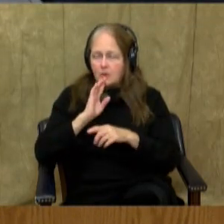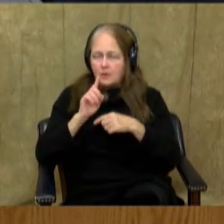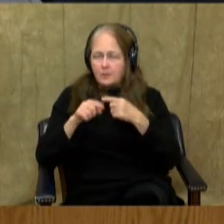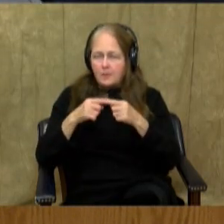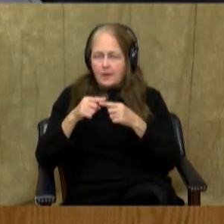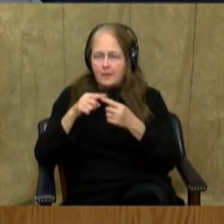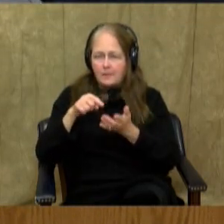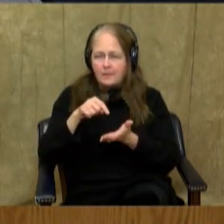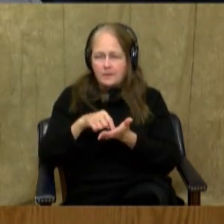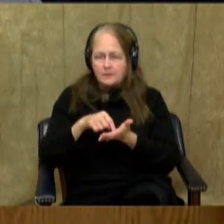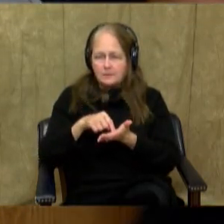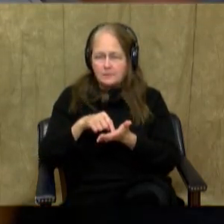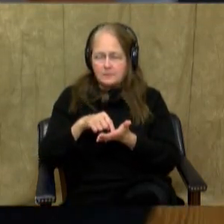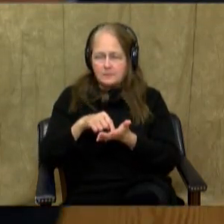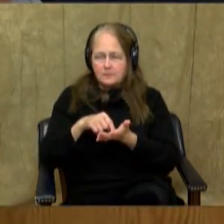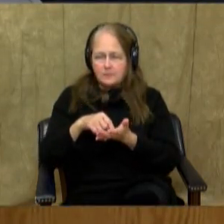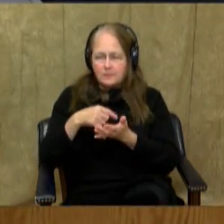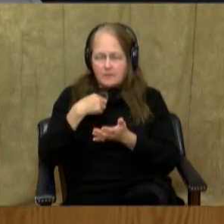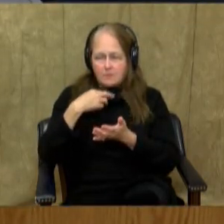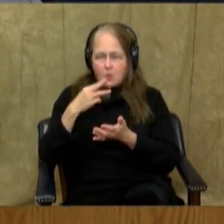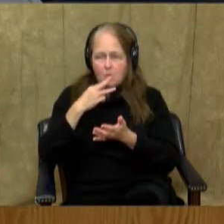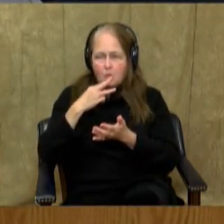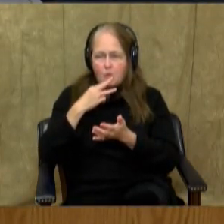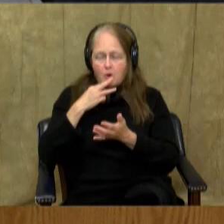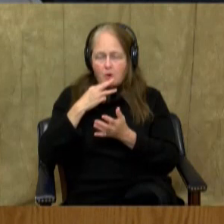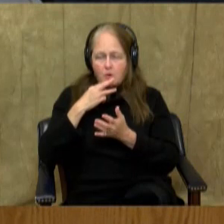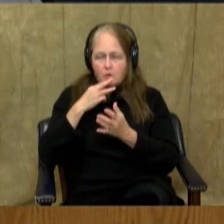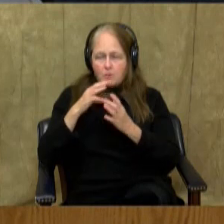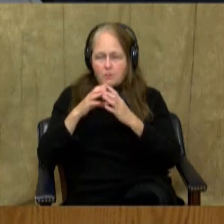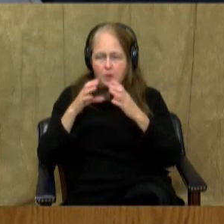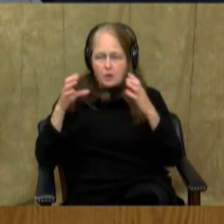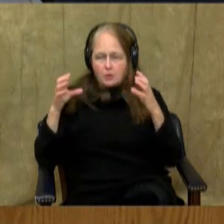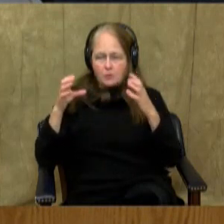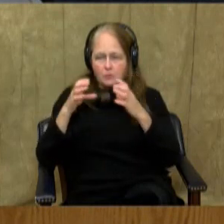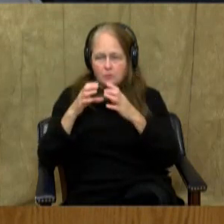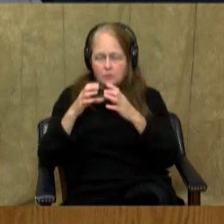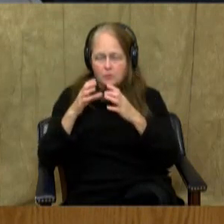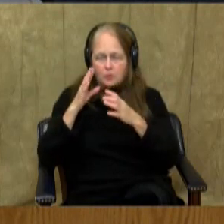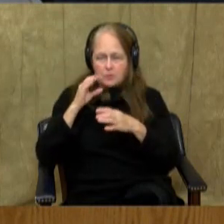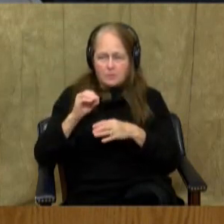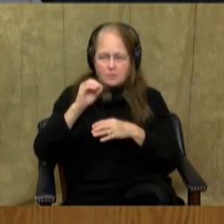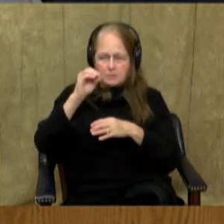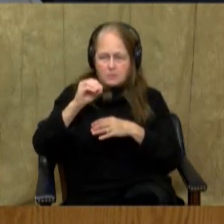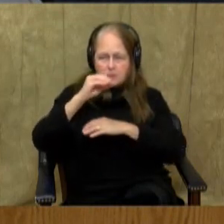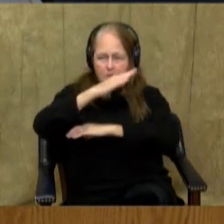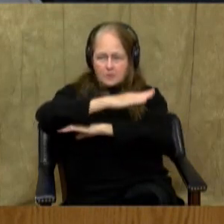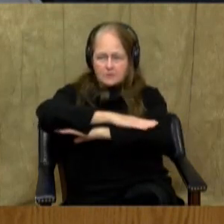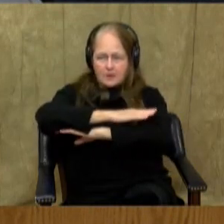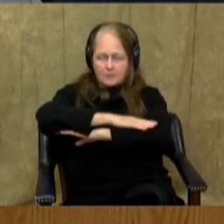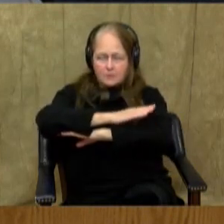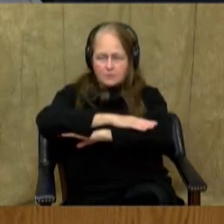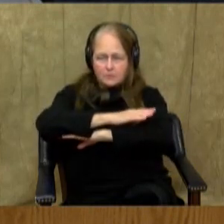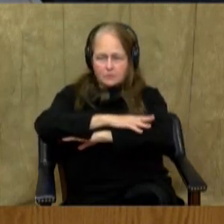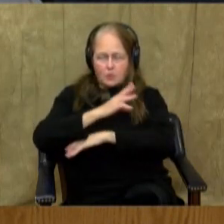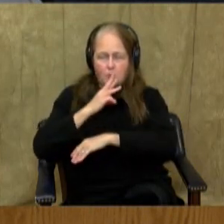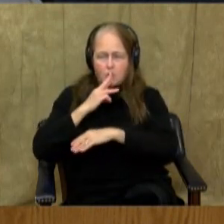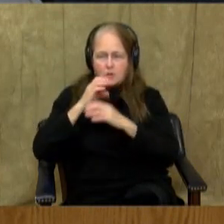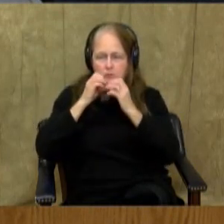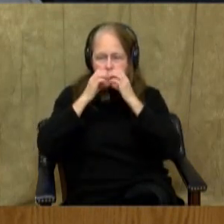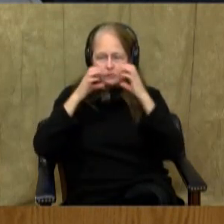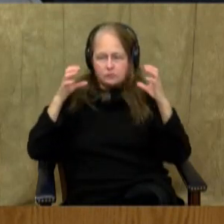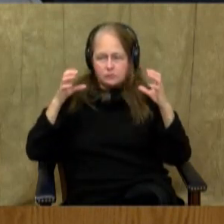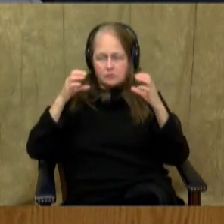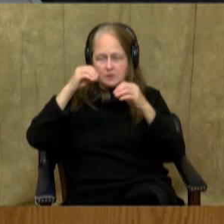Let me move over here. I've got a water balloon here. I'm going to set him on the table. So